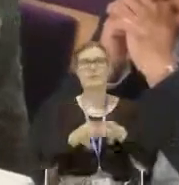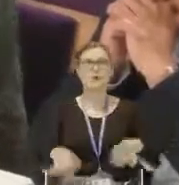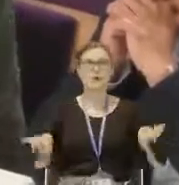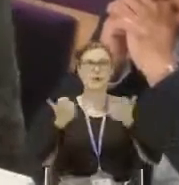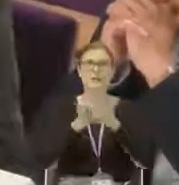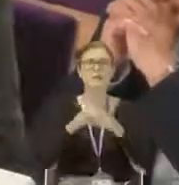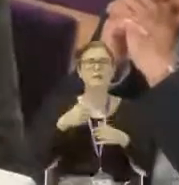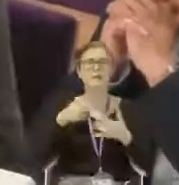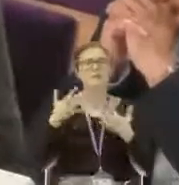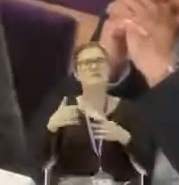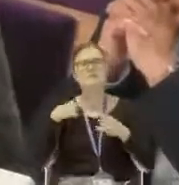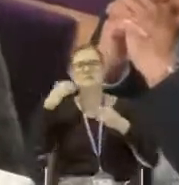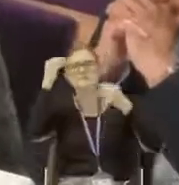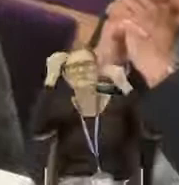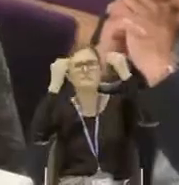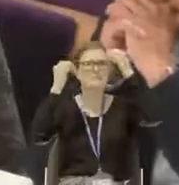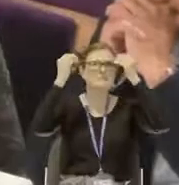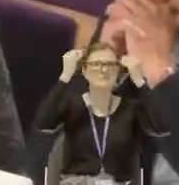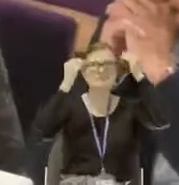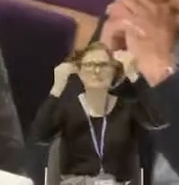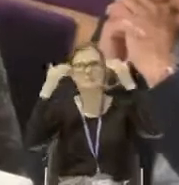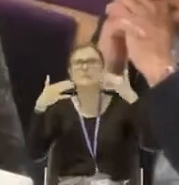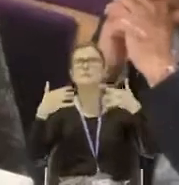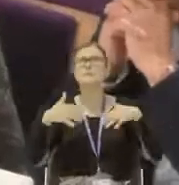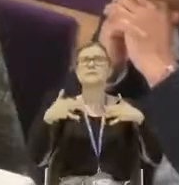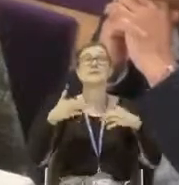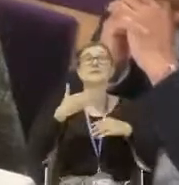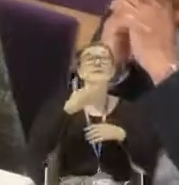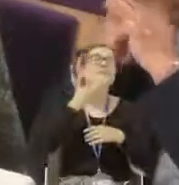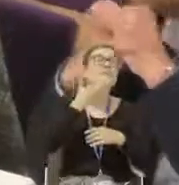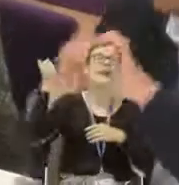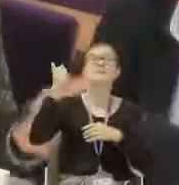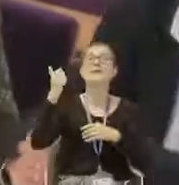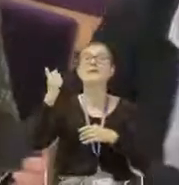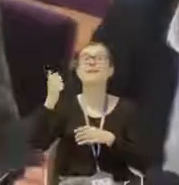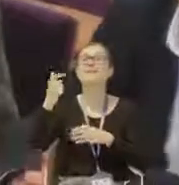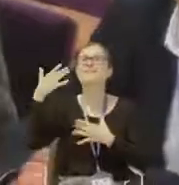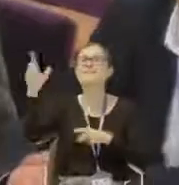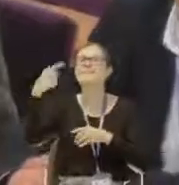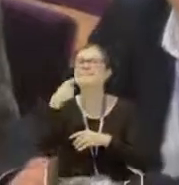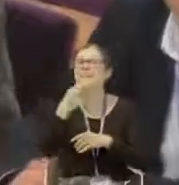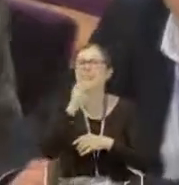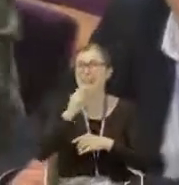I'd like to turn now to Noreeni Ruslan, Mayor of Klang, for some further inputs.